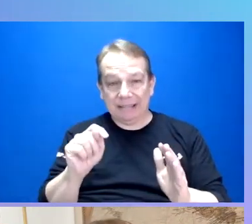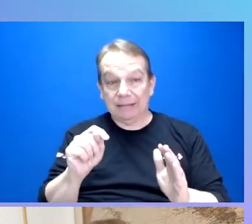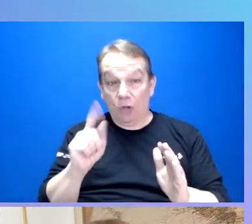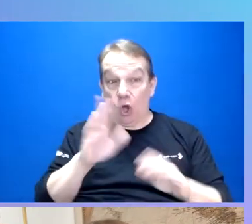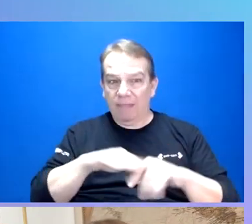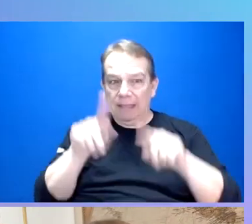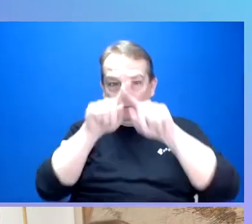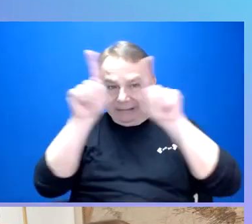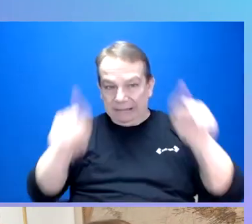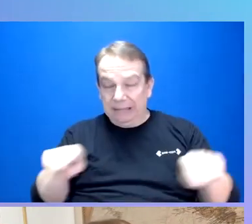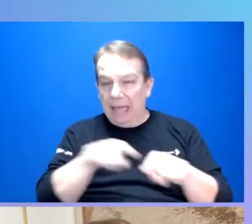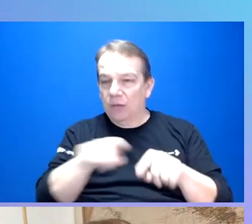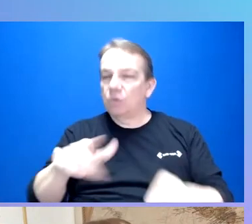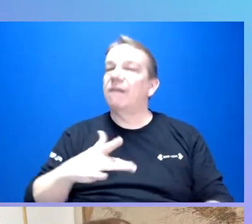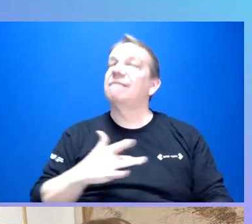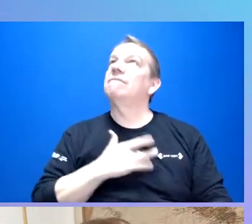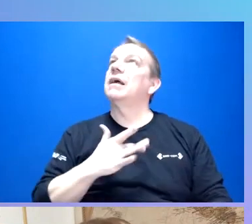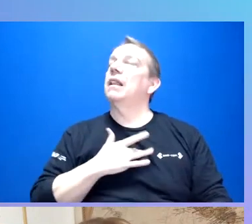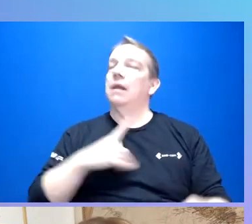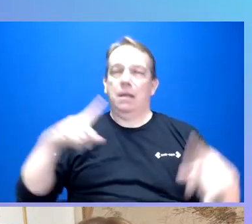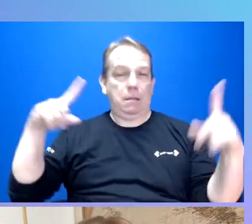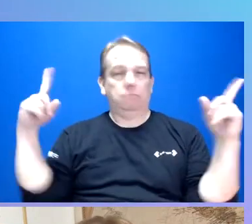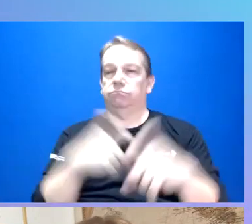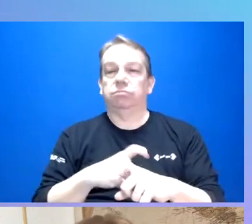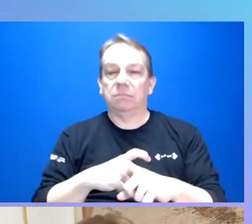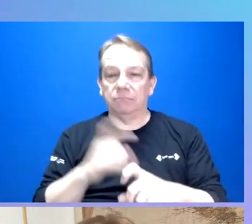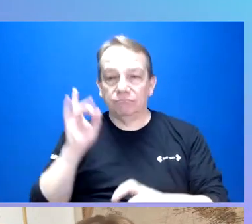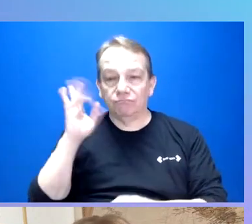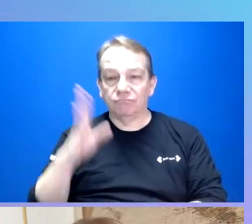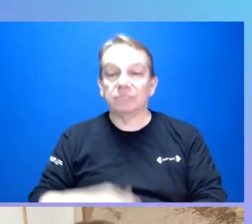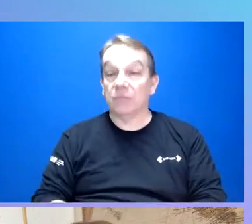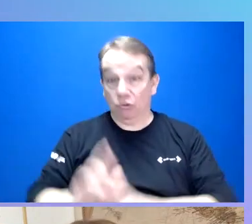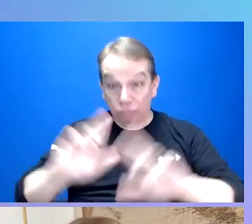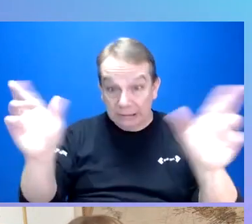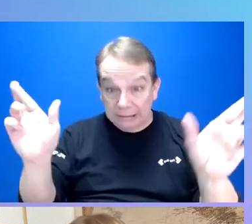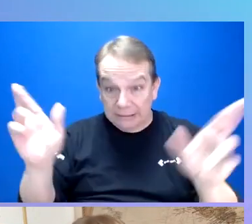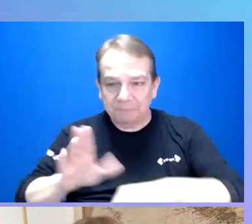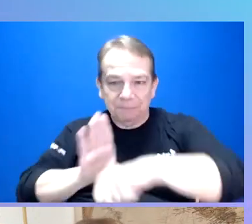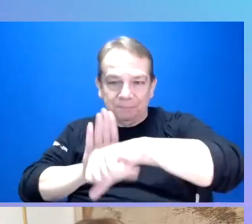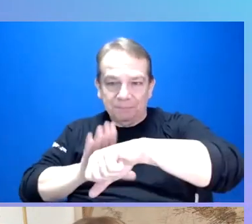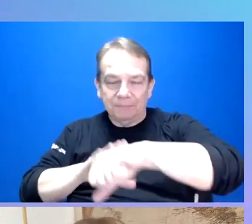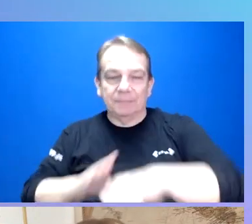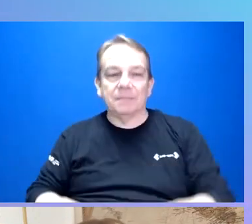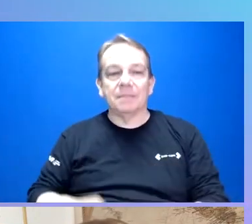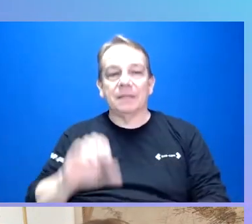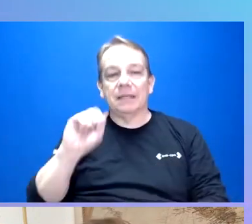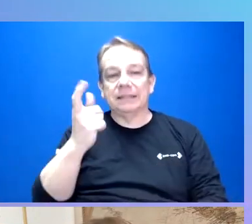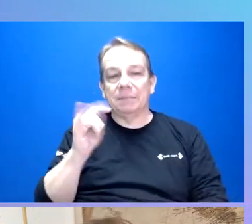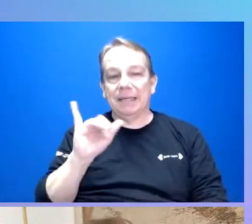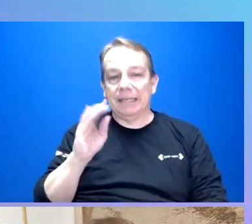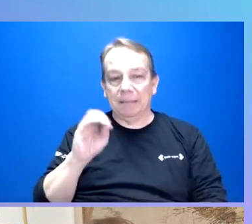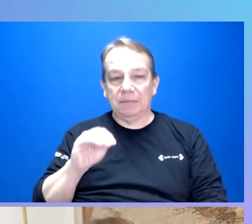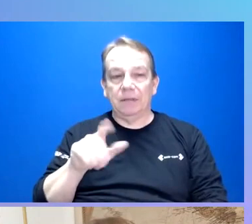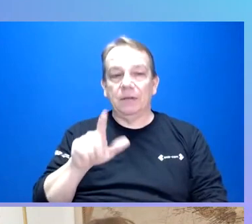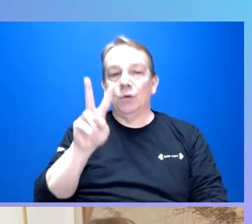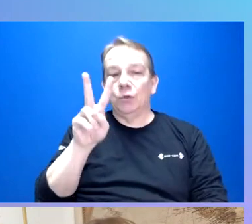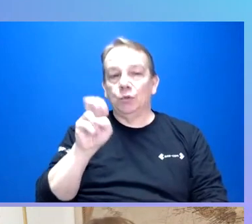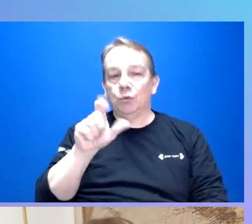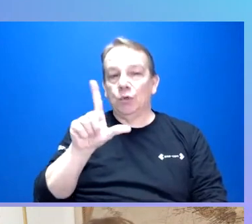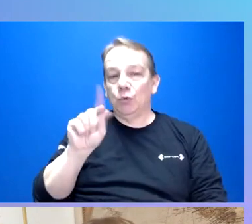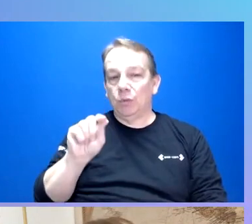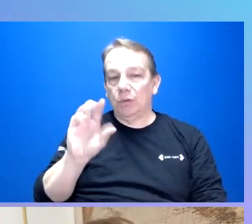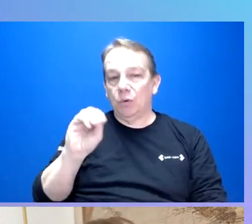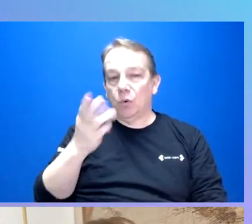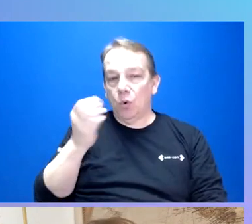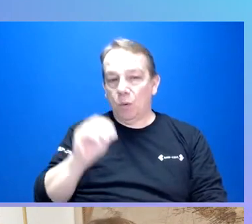slide so you can get a sense of its complexity, okay? All right, here we go. Schematic image of a 220